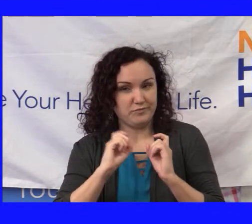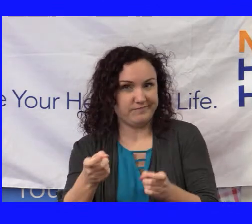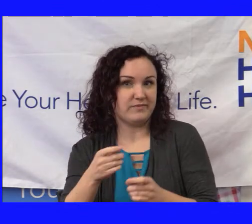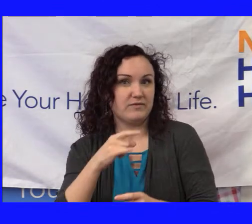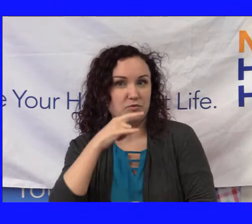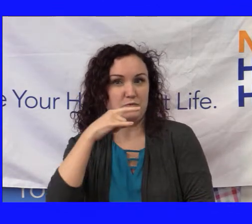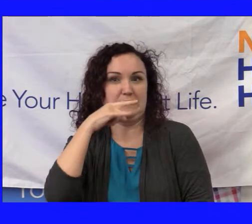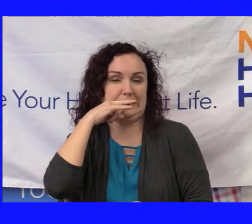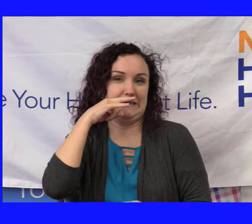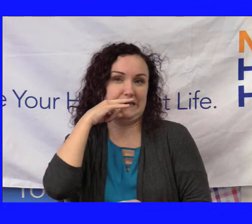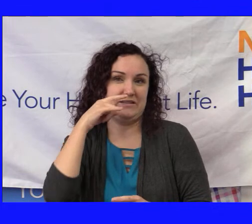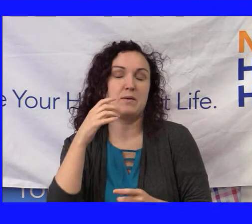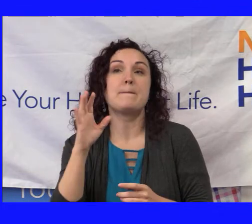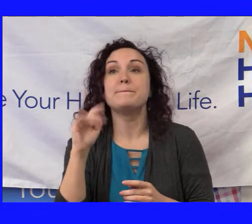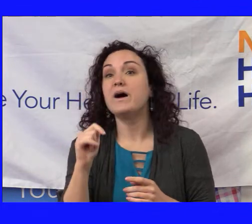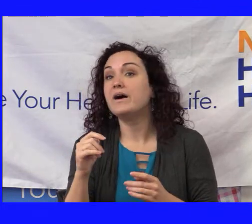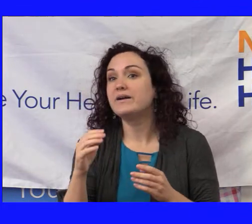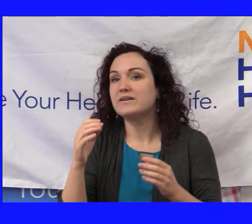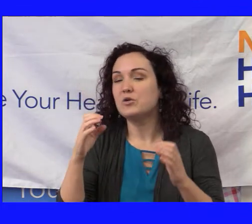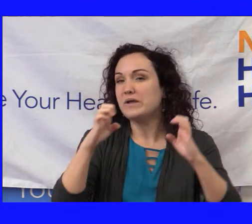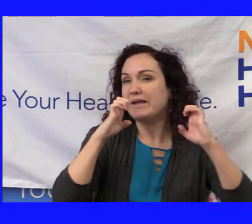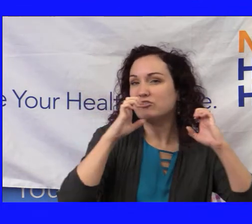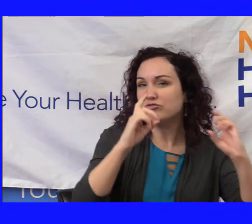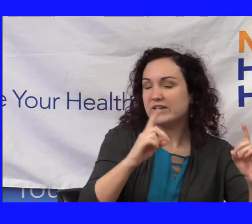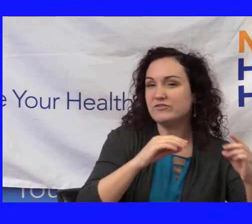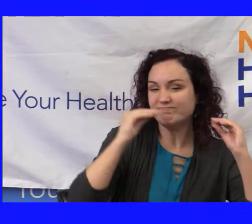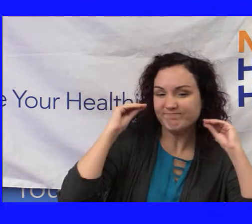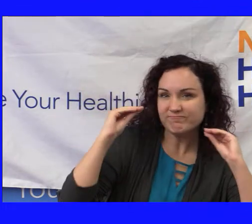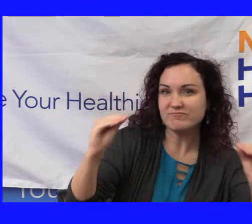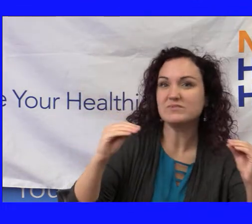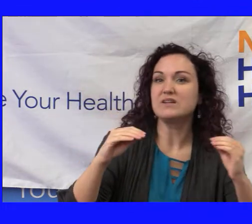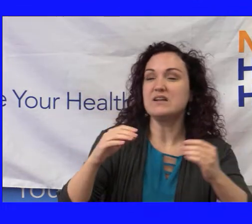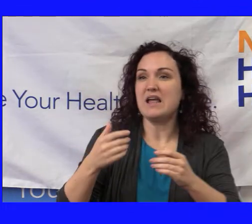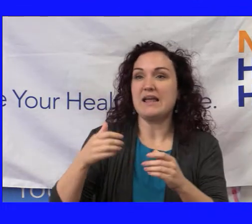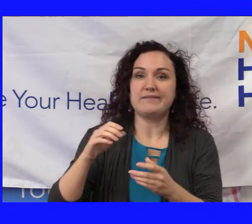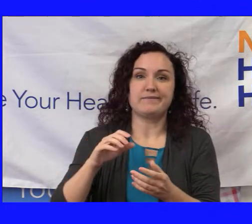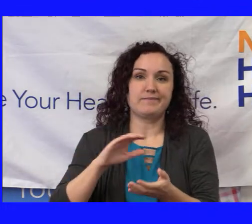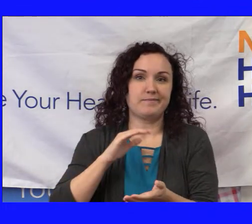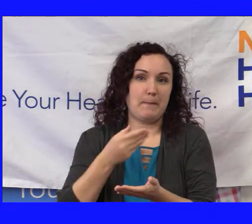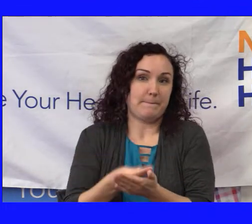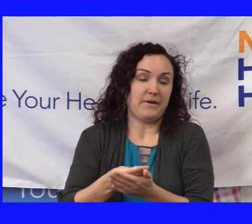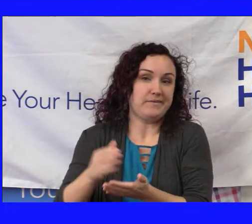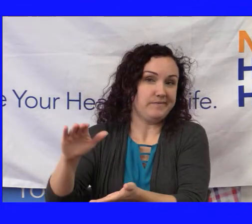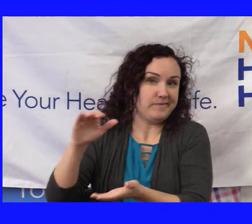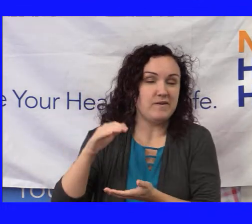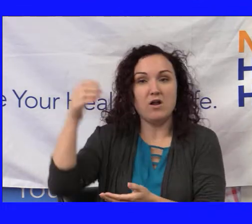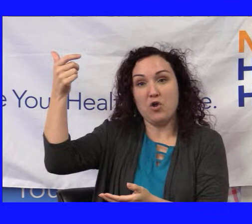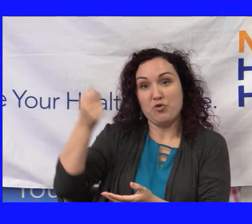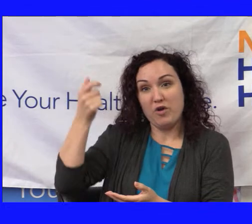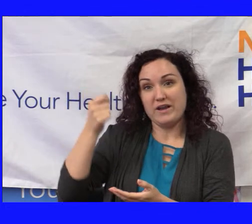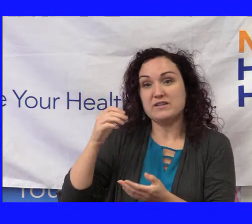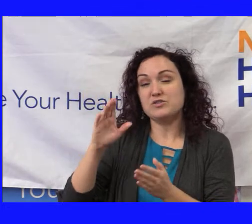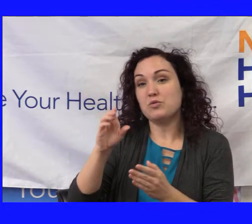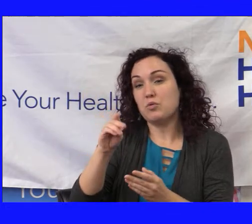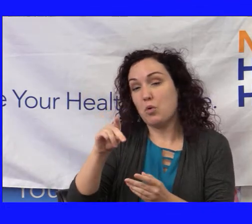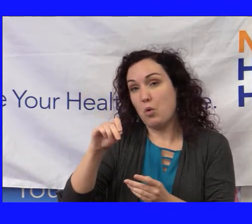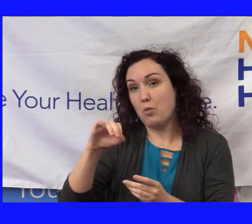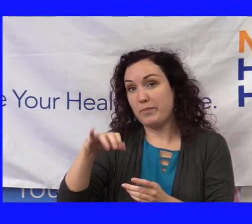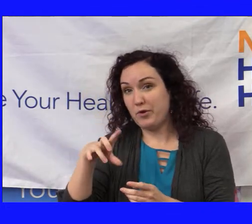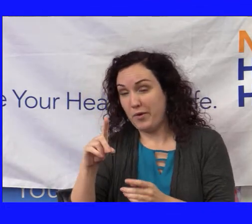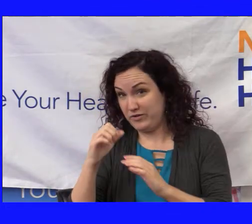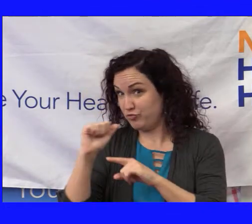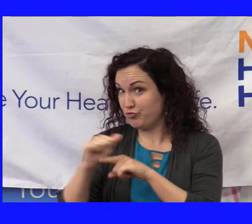through education and virtual training and grants that we receive to reduce opioid prescribing by dentists